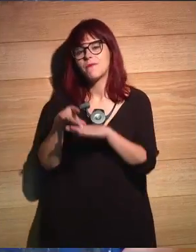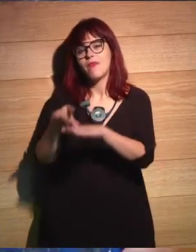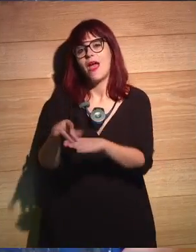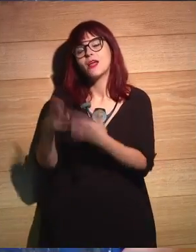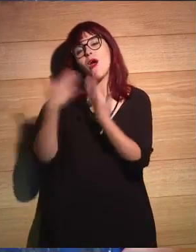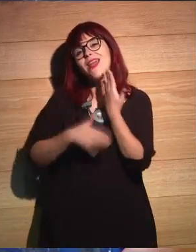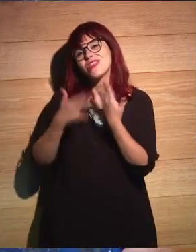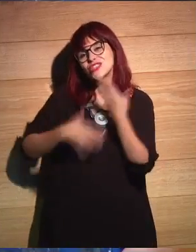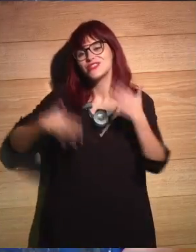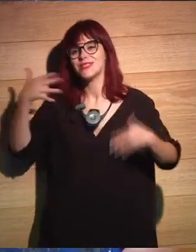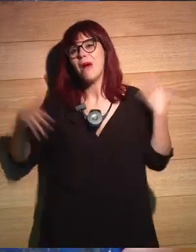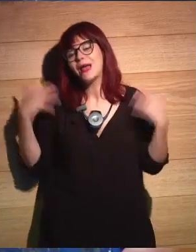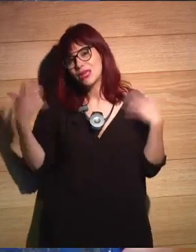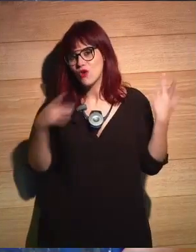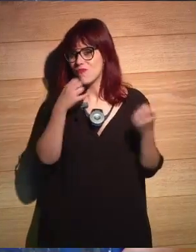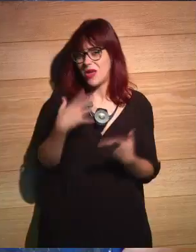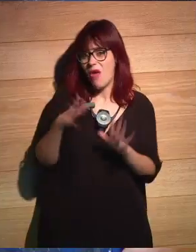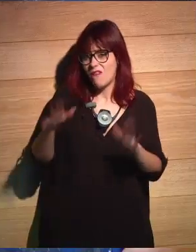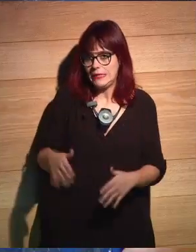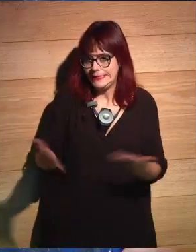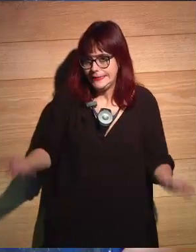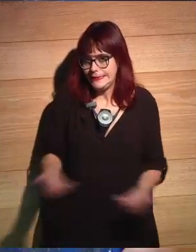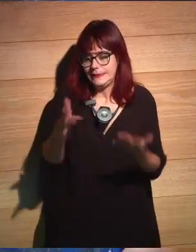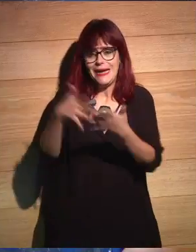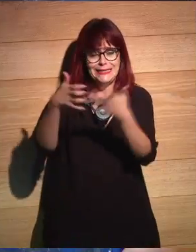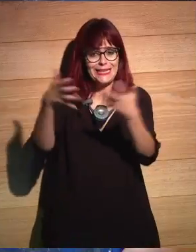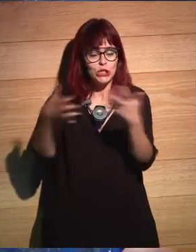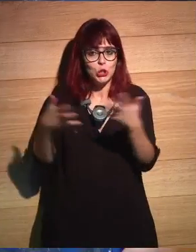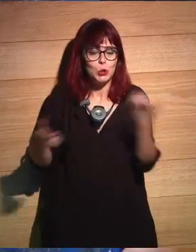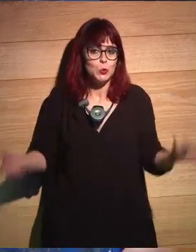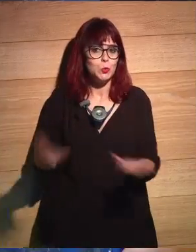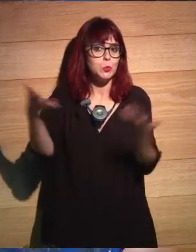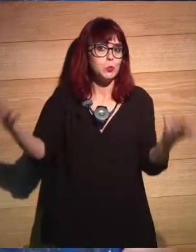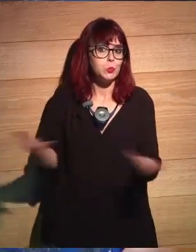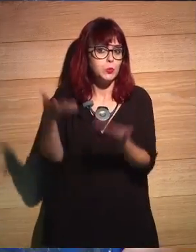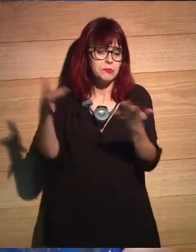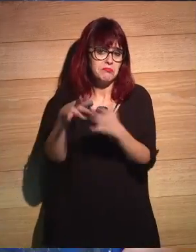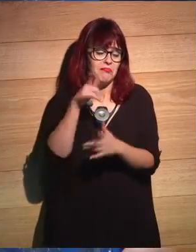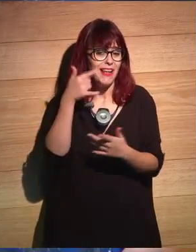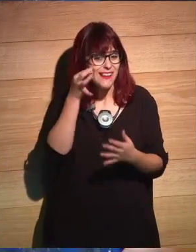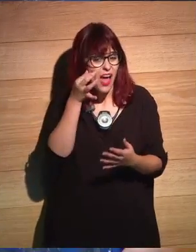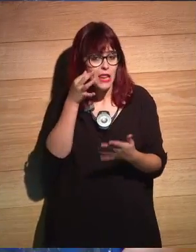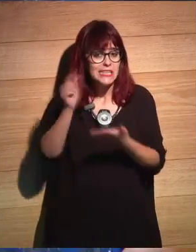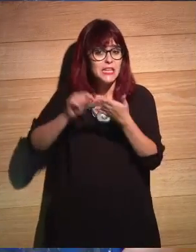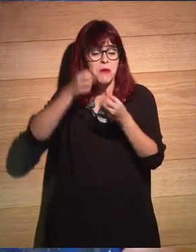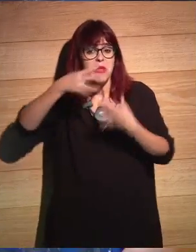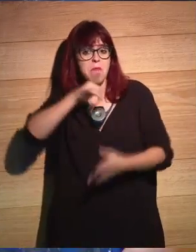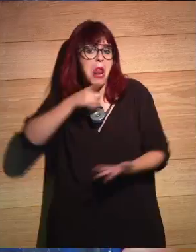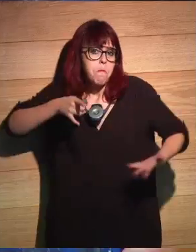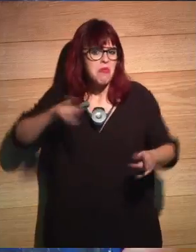editor is very important, and they can be caring and sympathetic empathetic with you, but